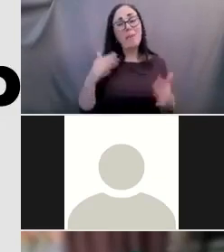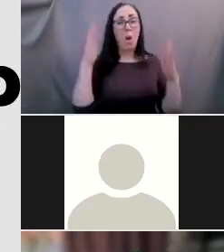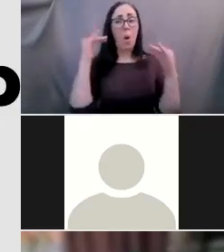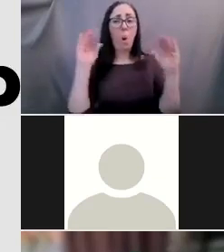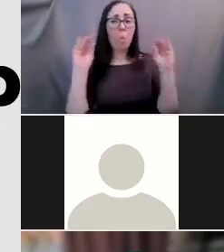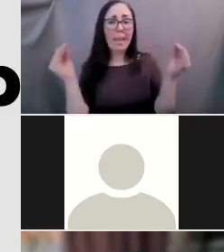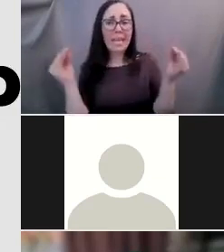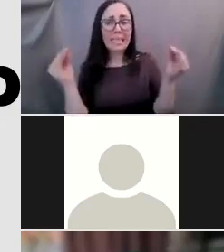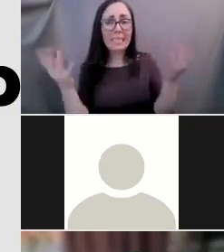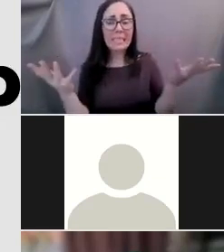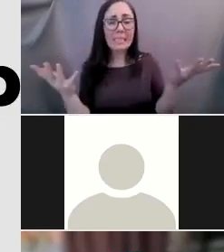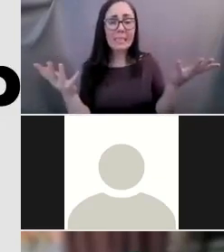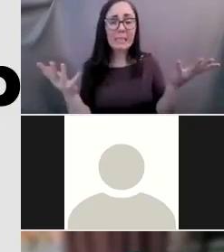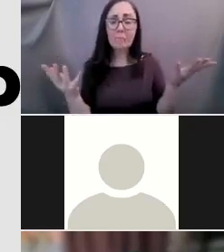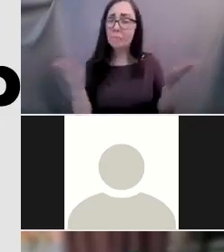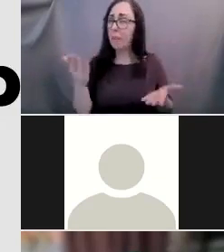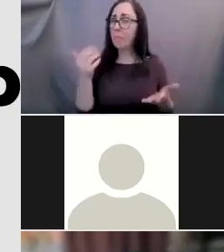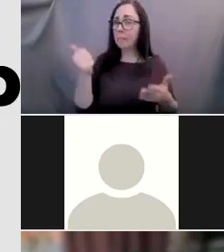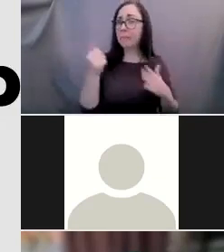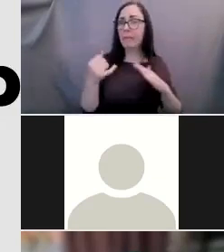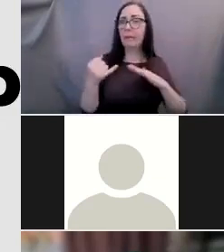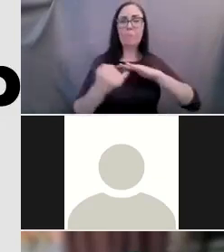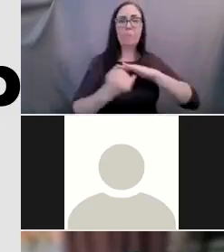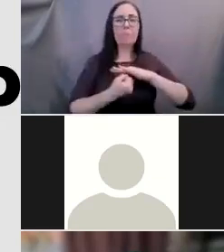And they may self-isolate.